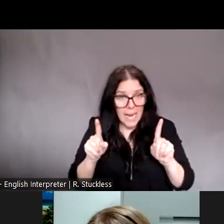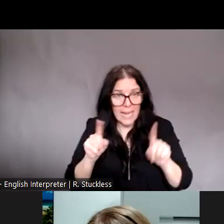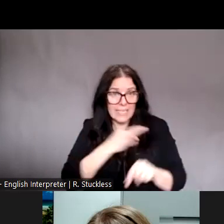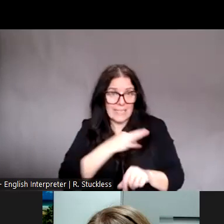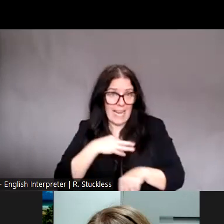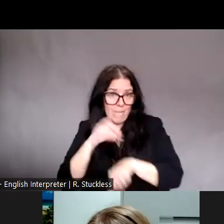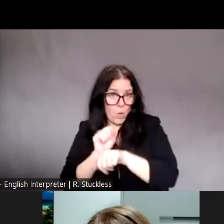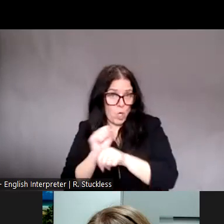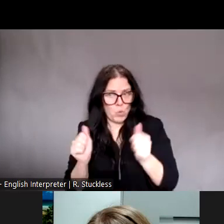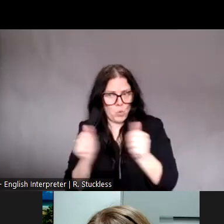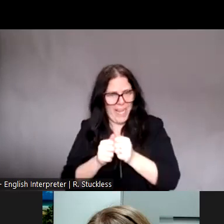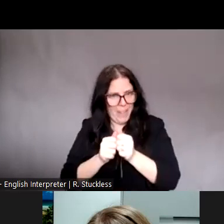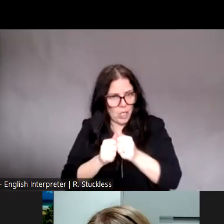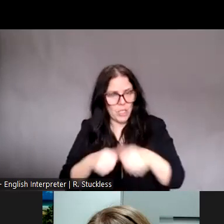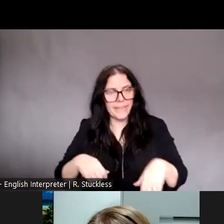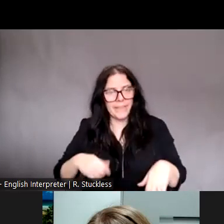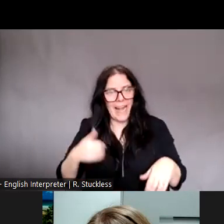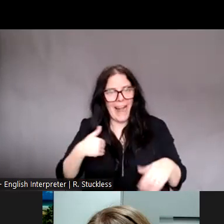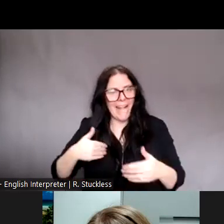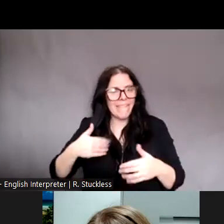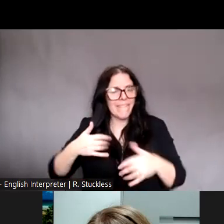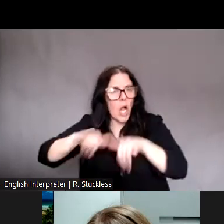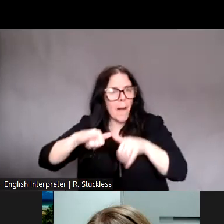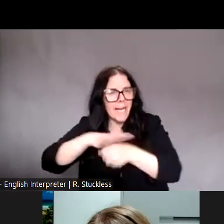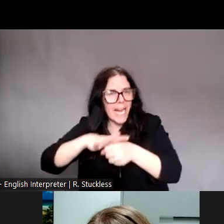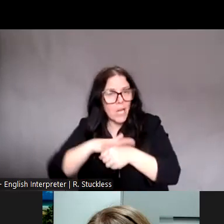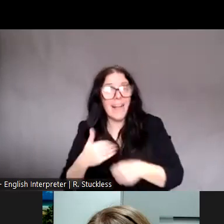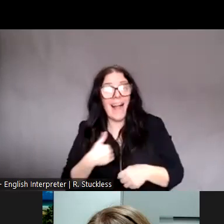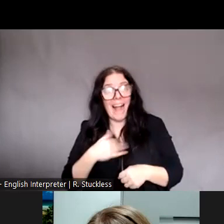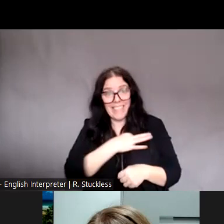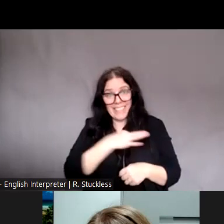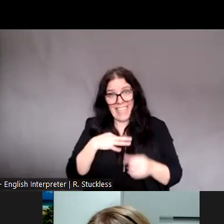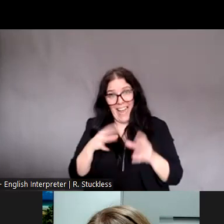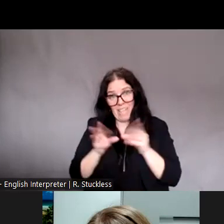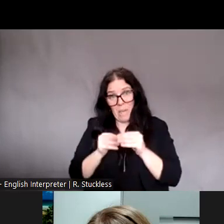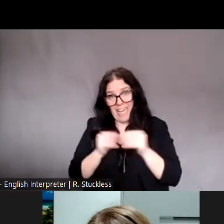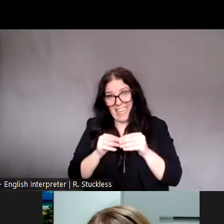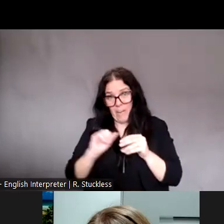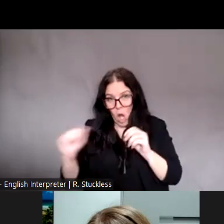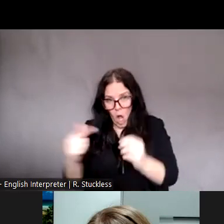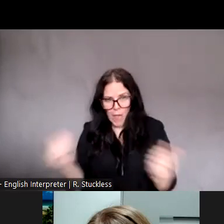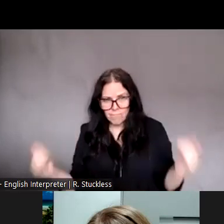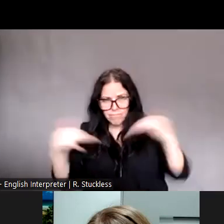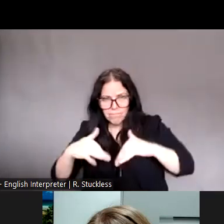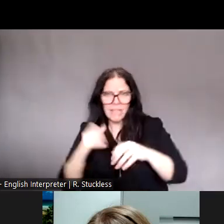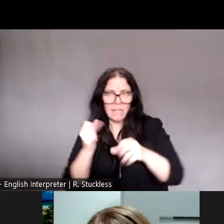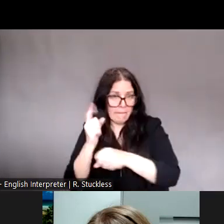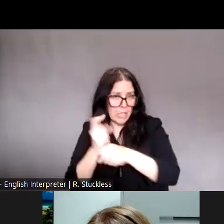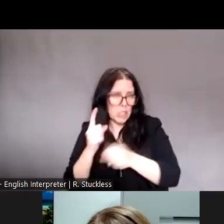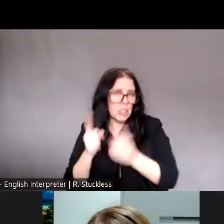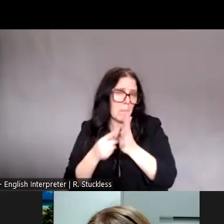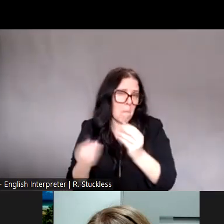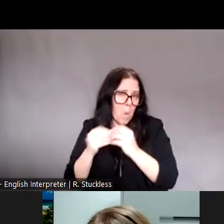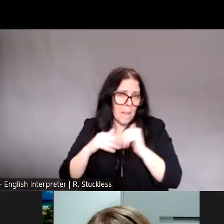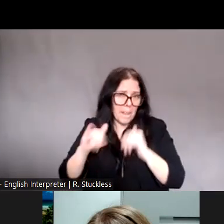communal areas. We have full staff meetings at least once a year. We have a social